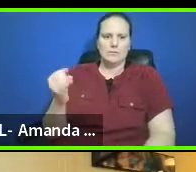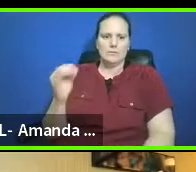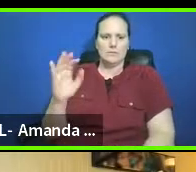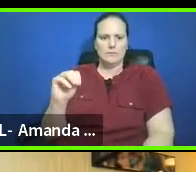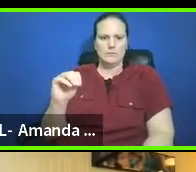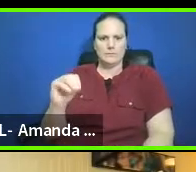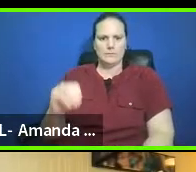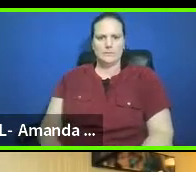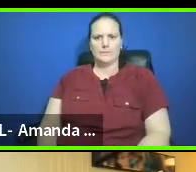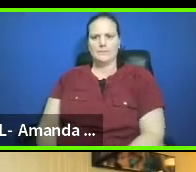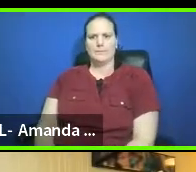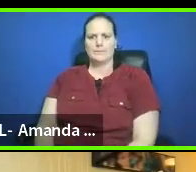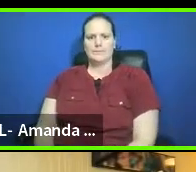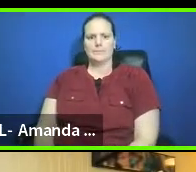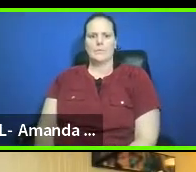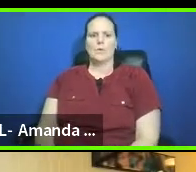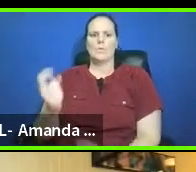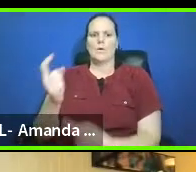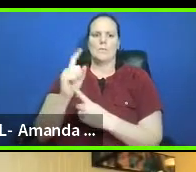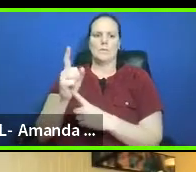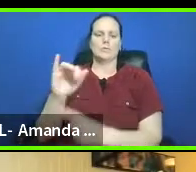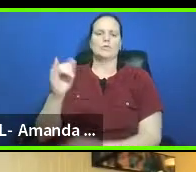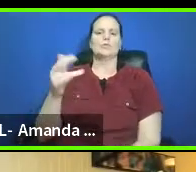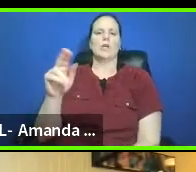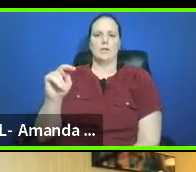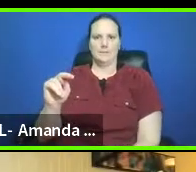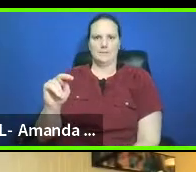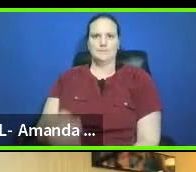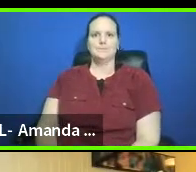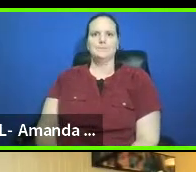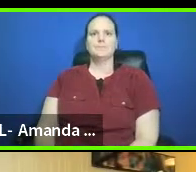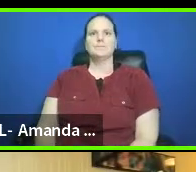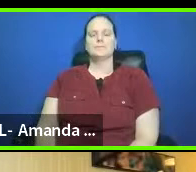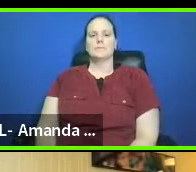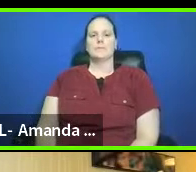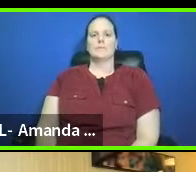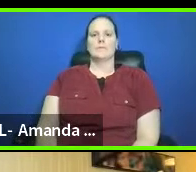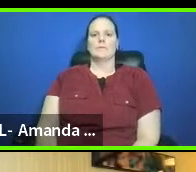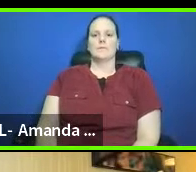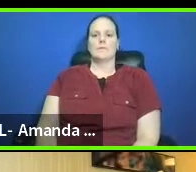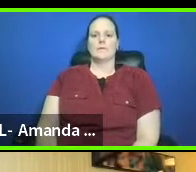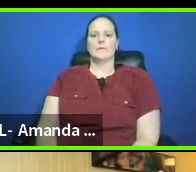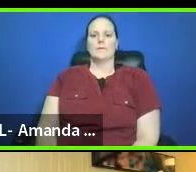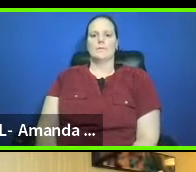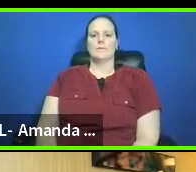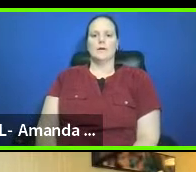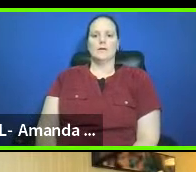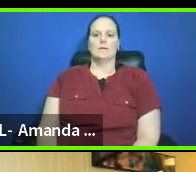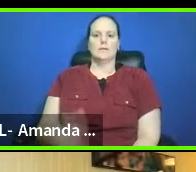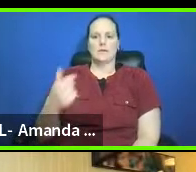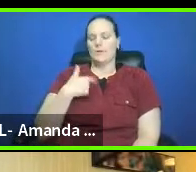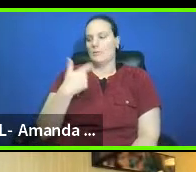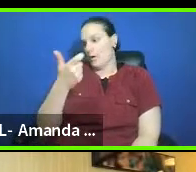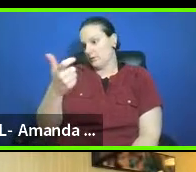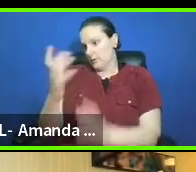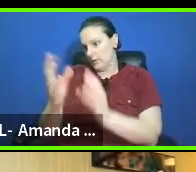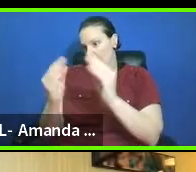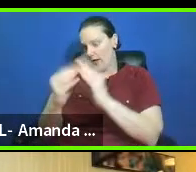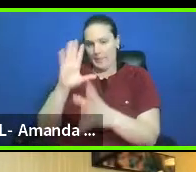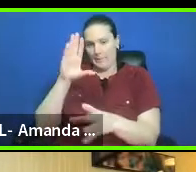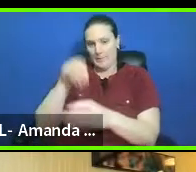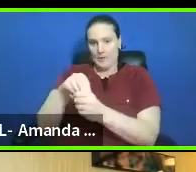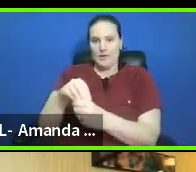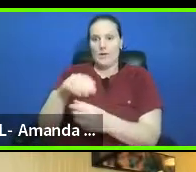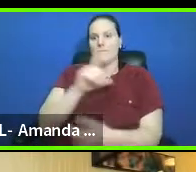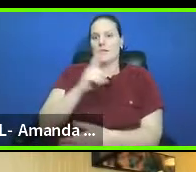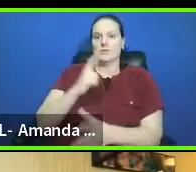Or should we just discuss? One moment. Going to try to turn I'm watching a hearing. I'm in the middle of legislative session here, so